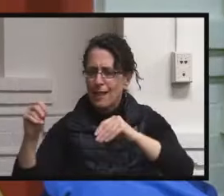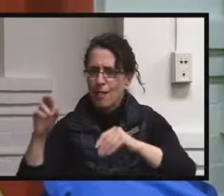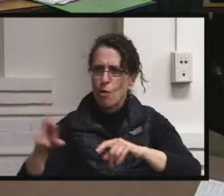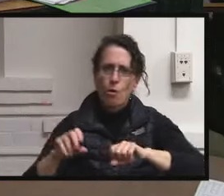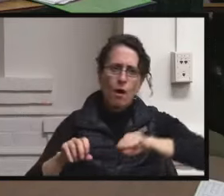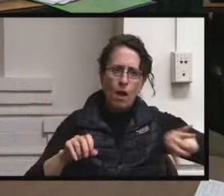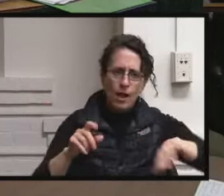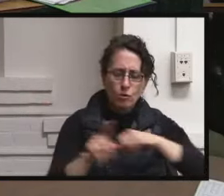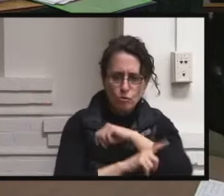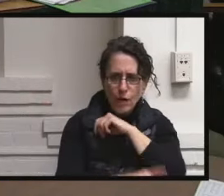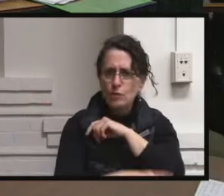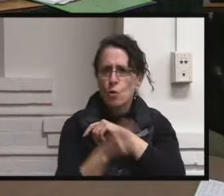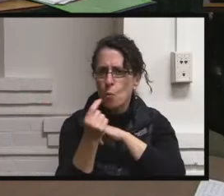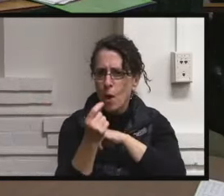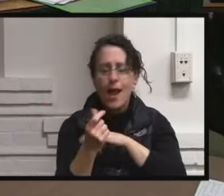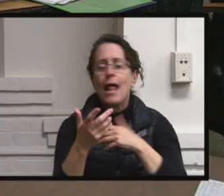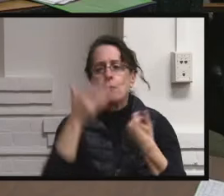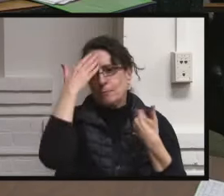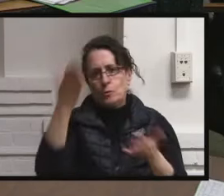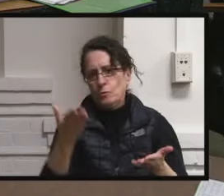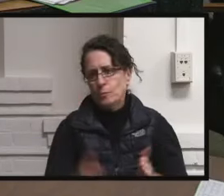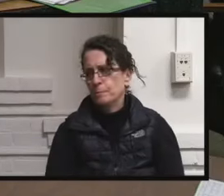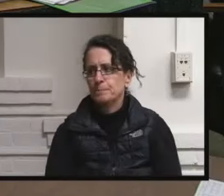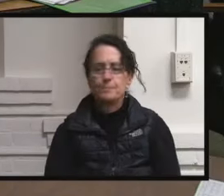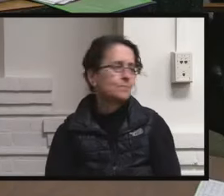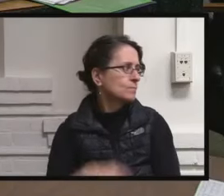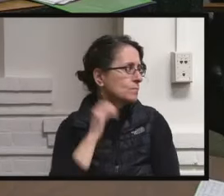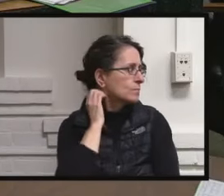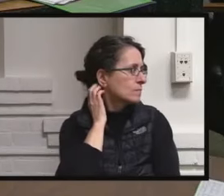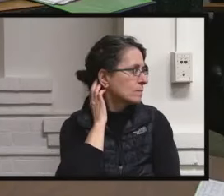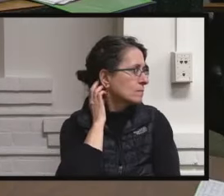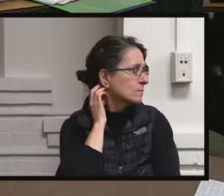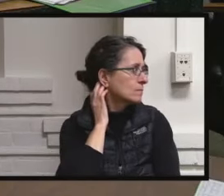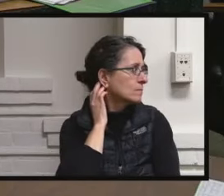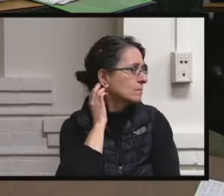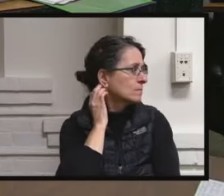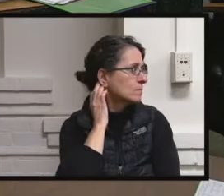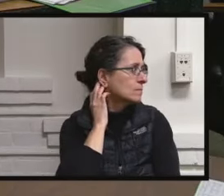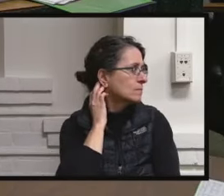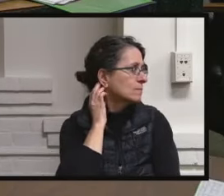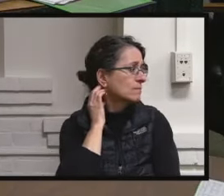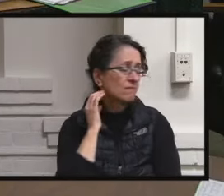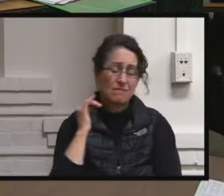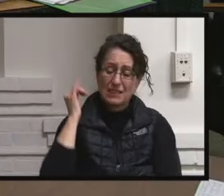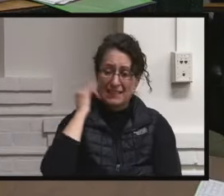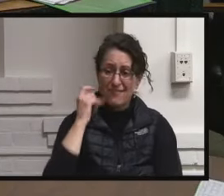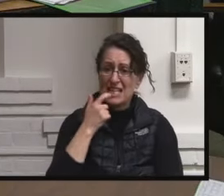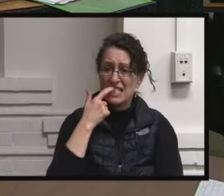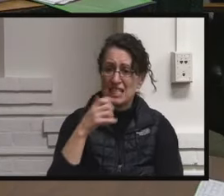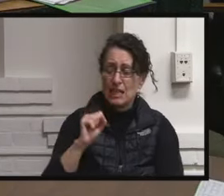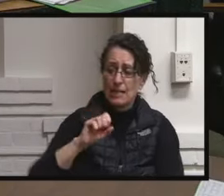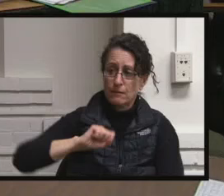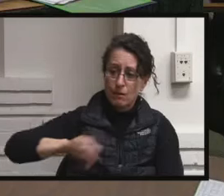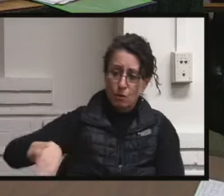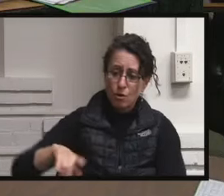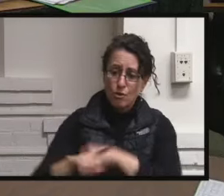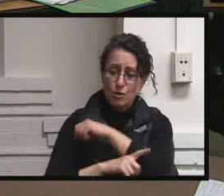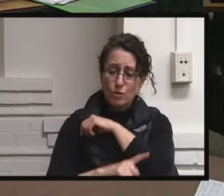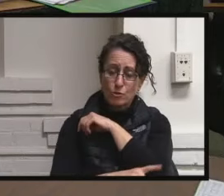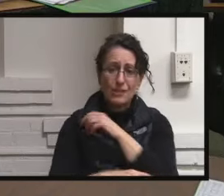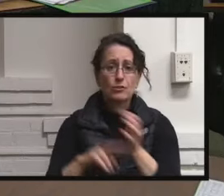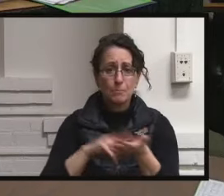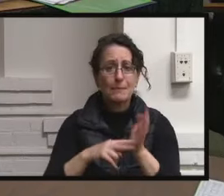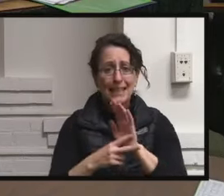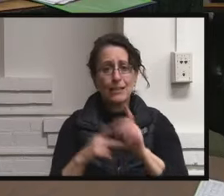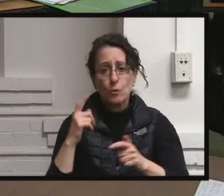that thing is with them. Right. I mean, since you're diverting them and throwing them into the trash, we're paying for it as a part of the